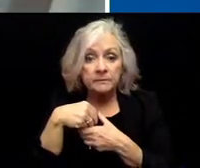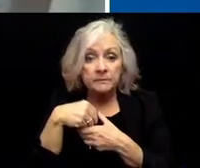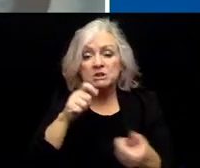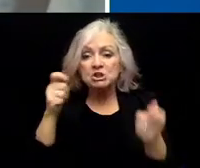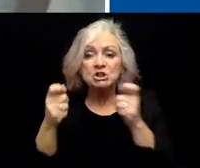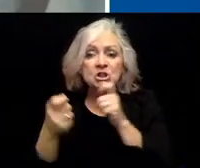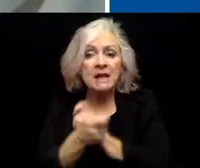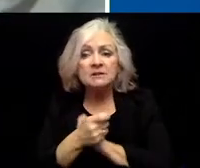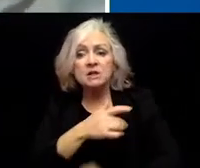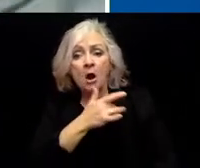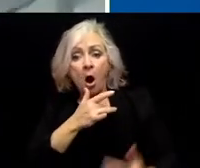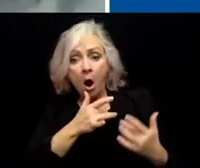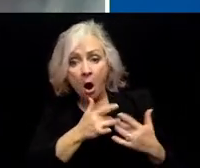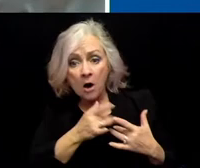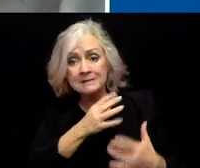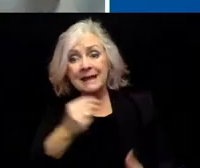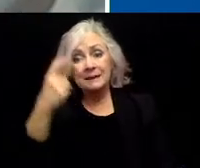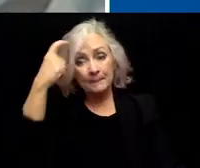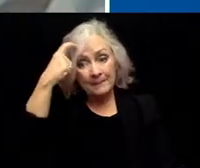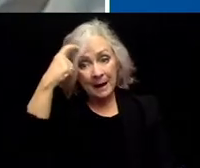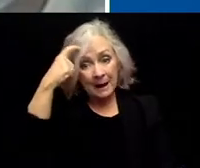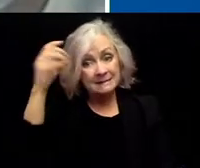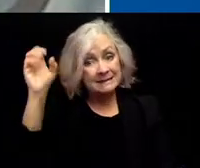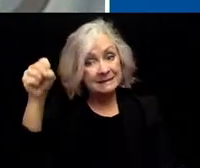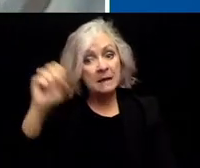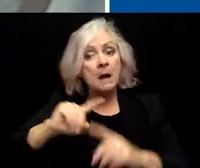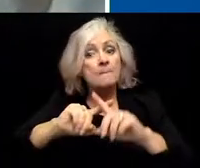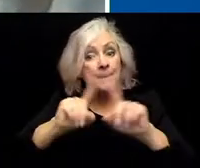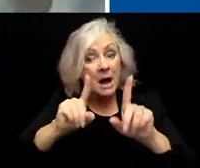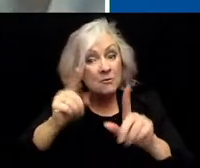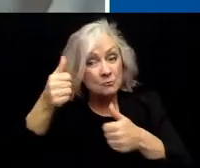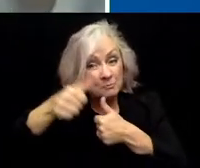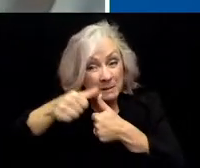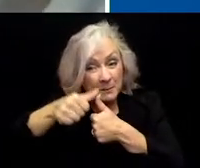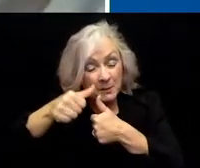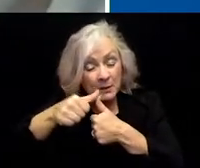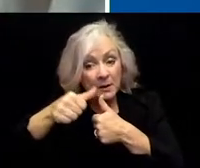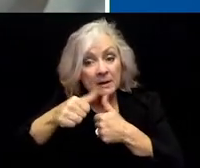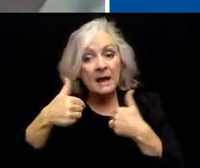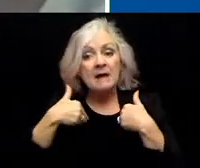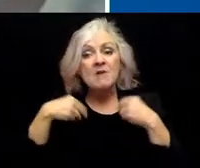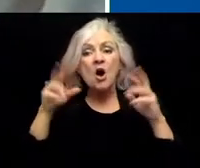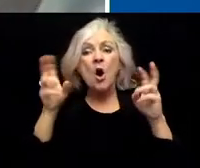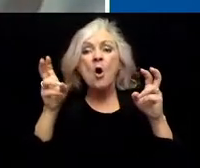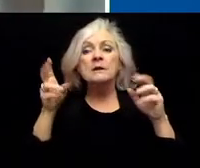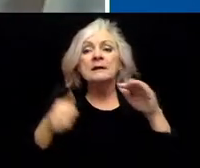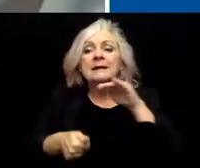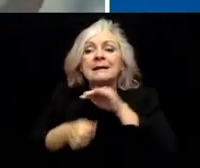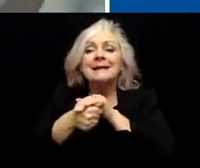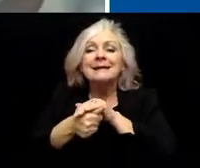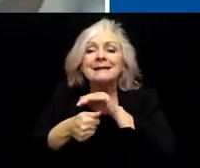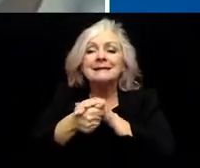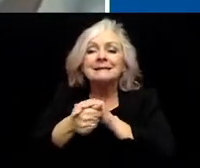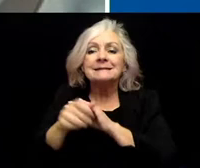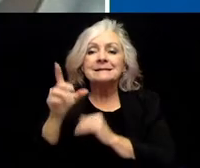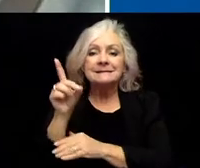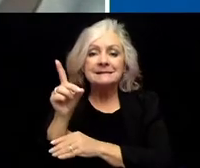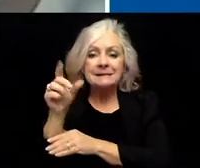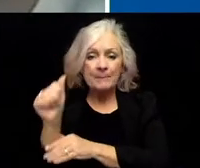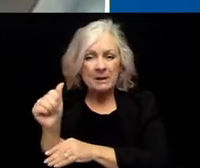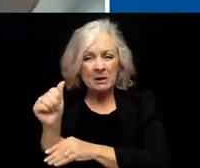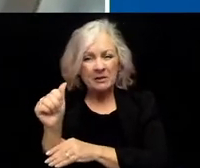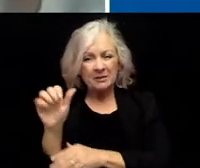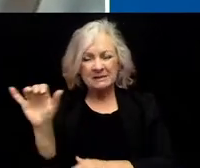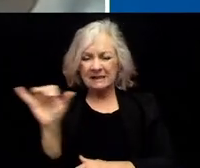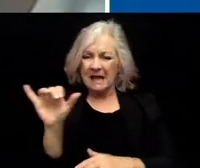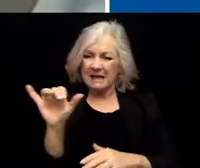However, there are hidden disabilities, and there is almost a kind of caste system that operates in the